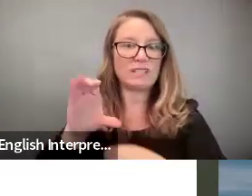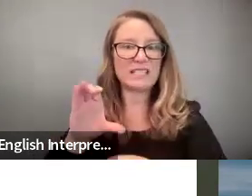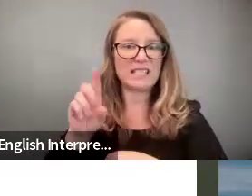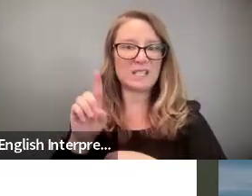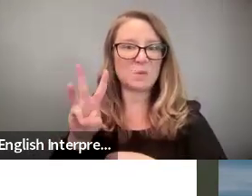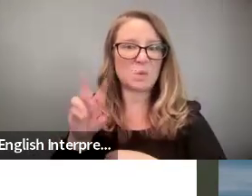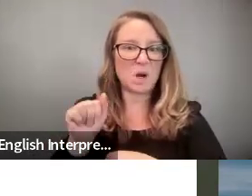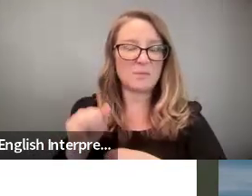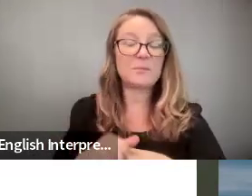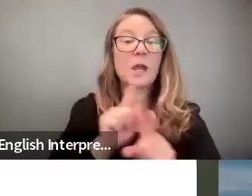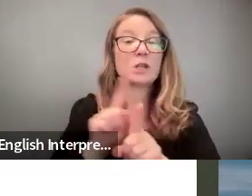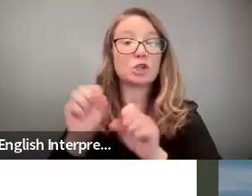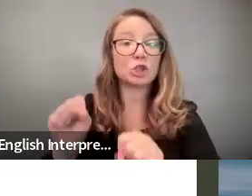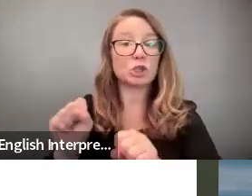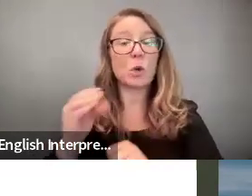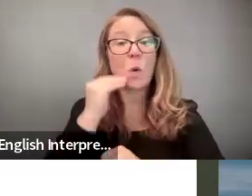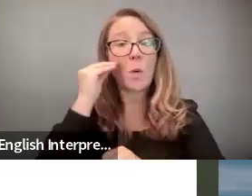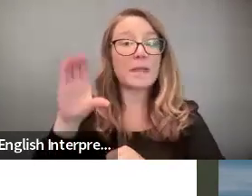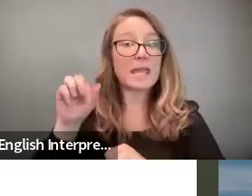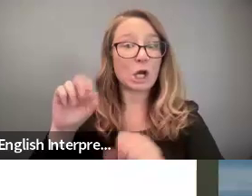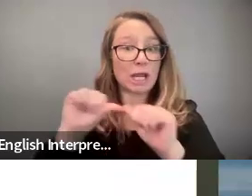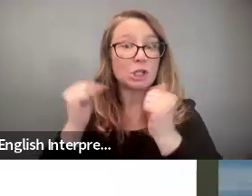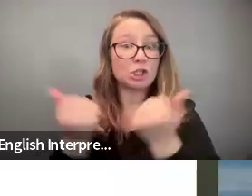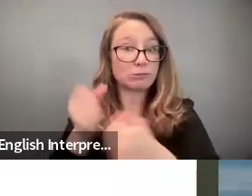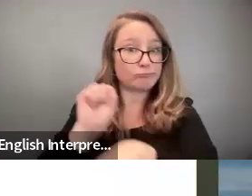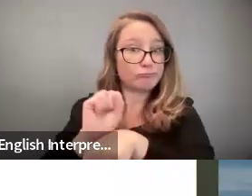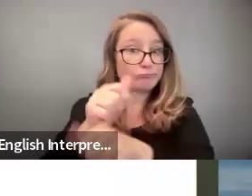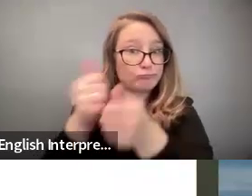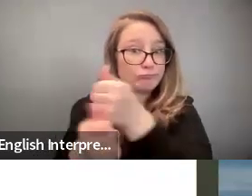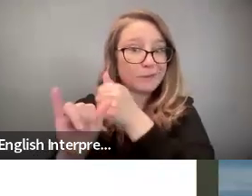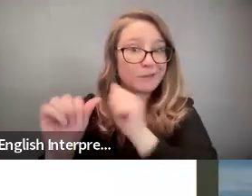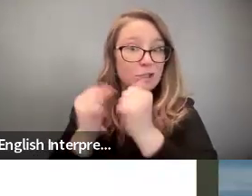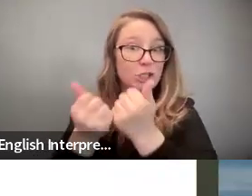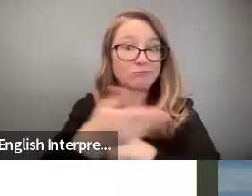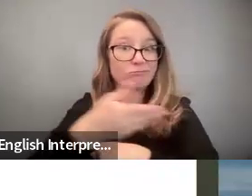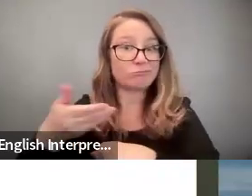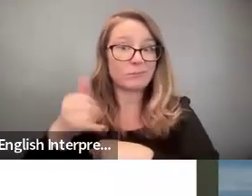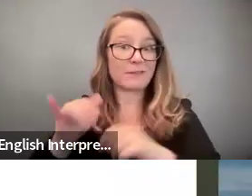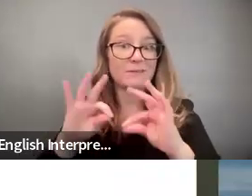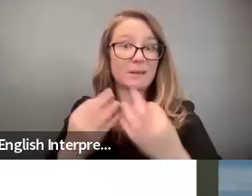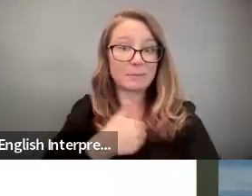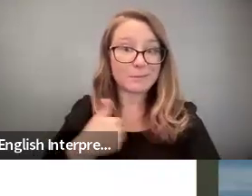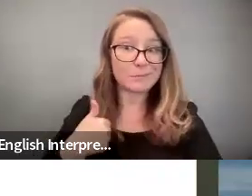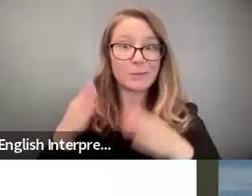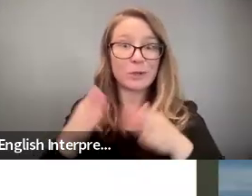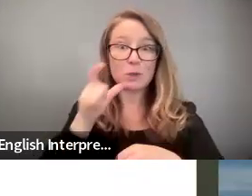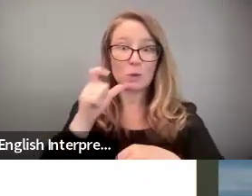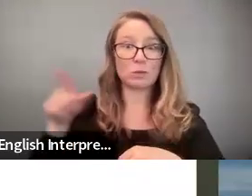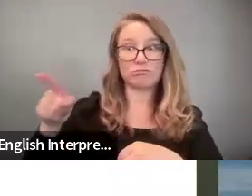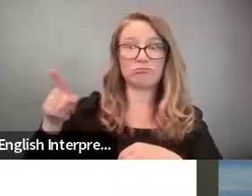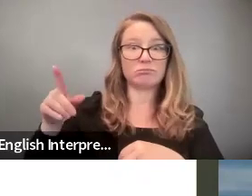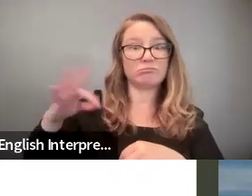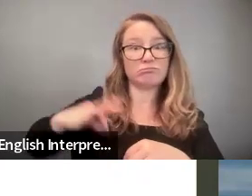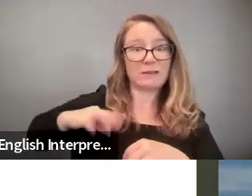They could also be employed through a home care agency that could employ that family member or person that the beneficiary